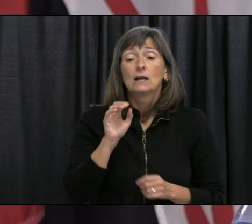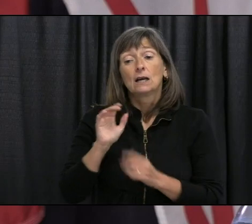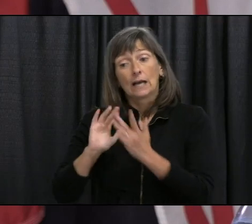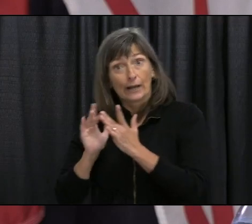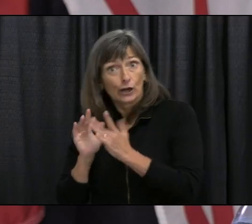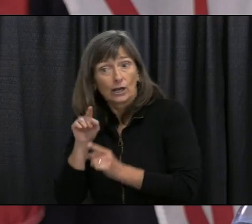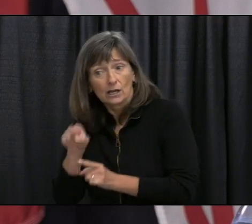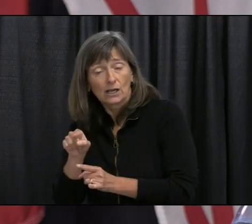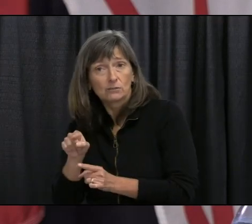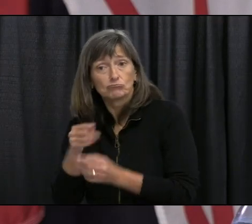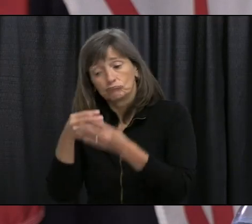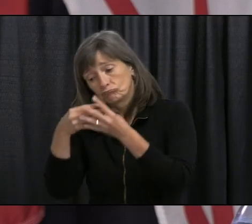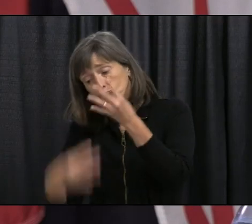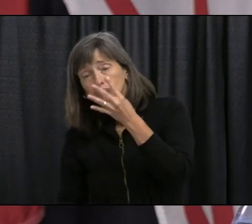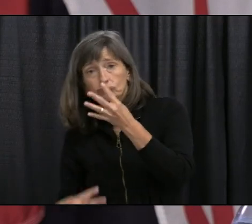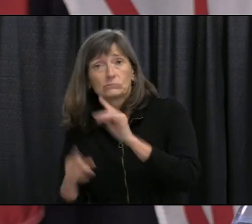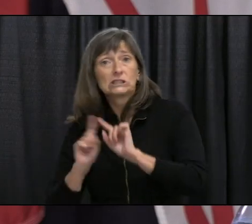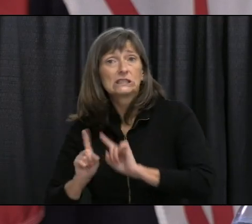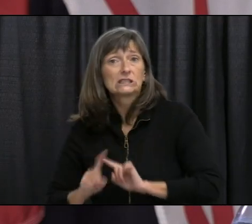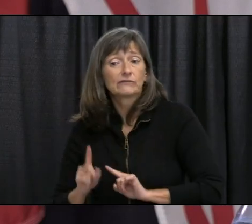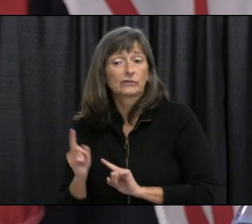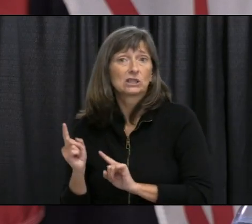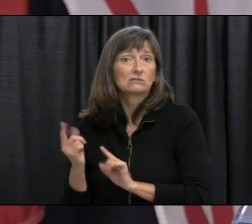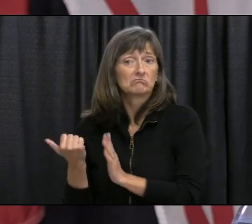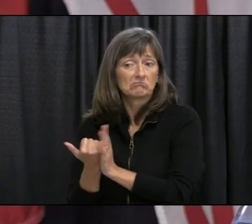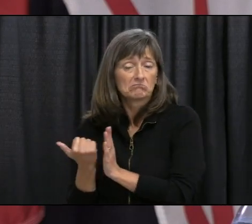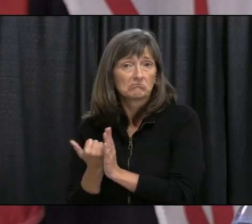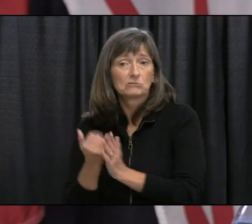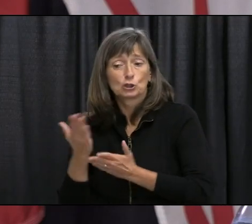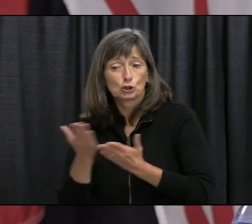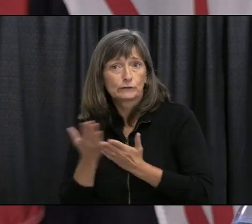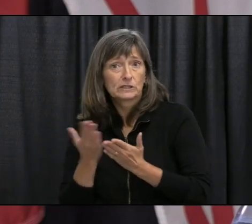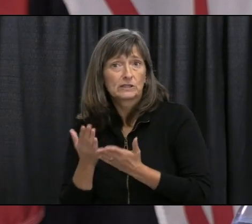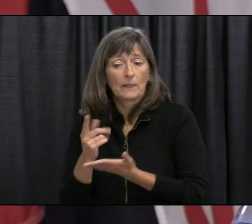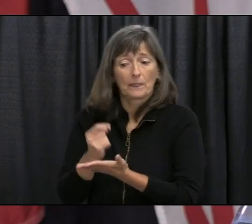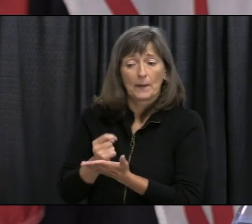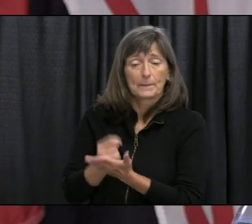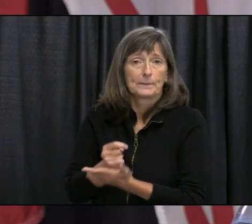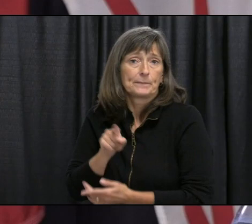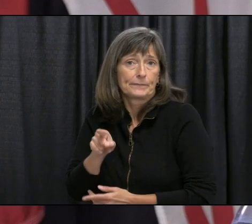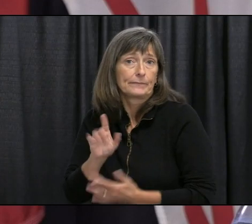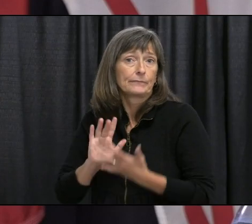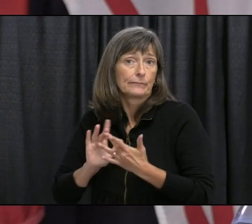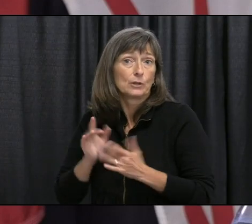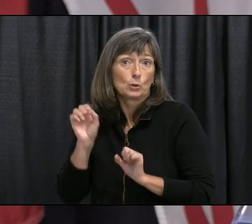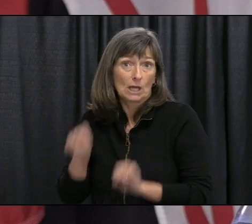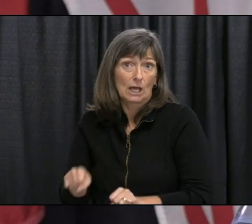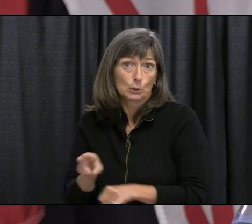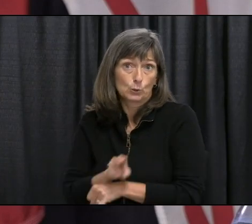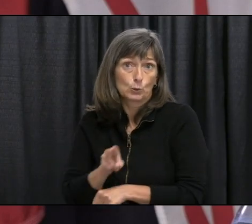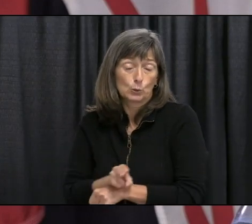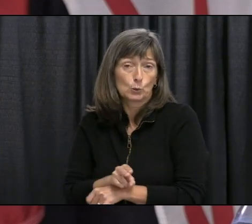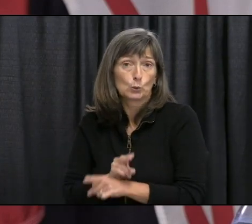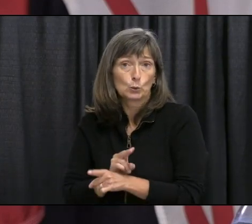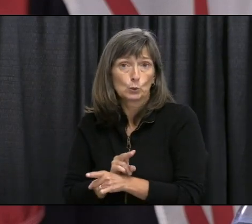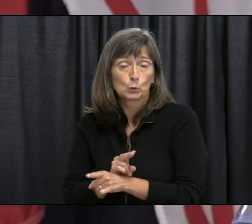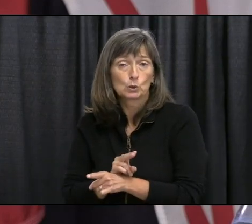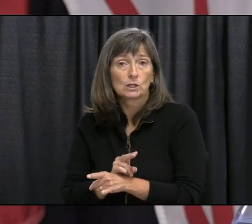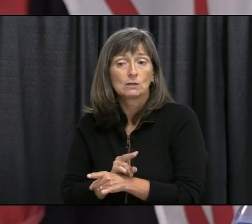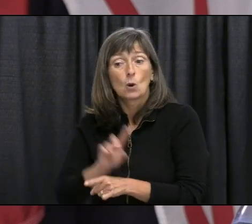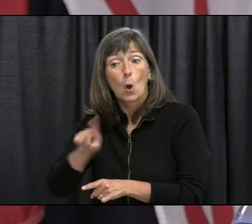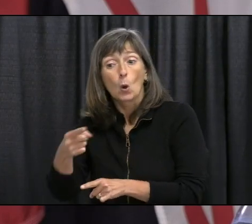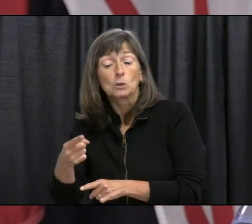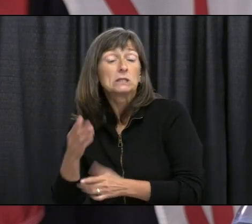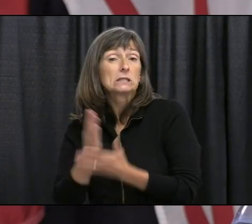to access therapy and services online, which won't necessarily be solely